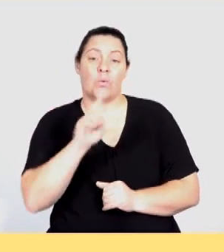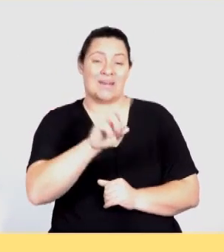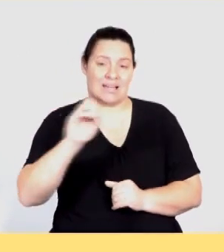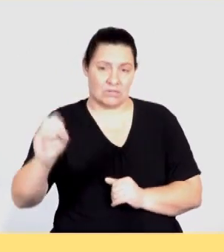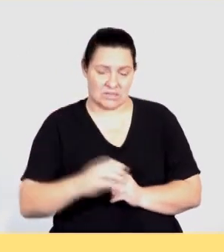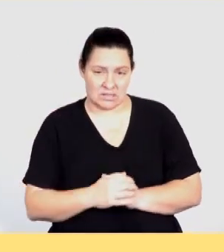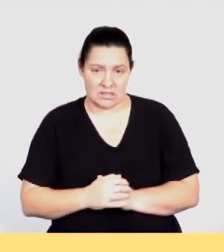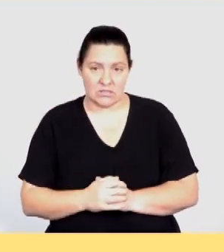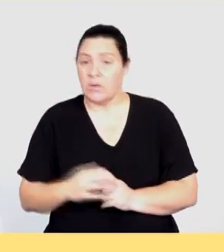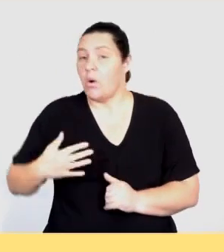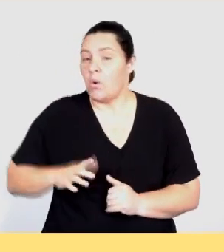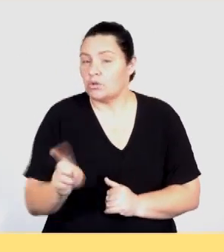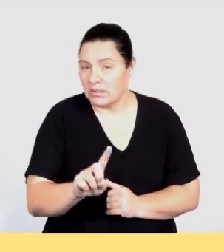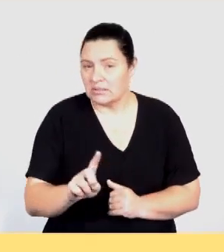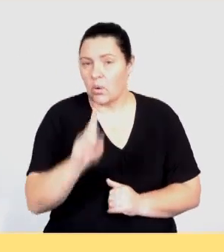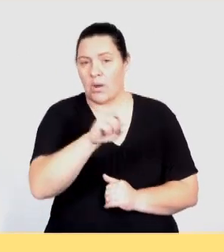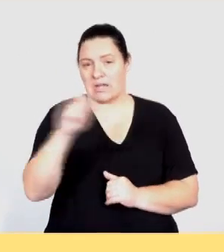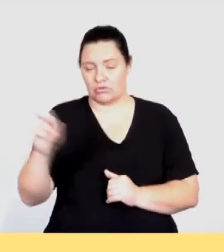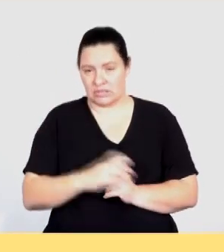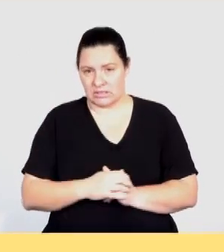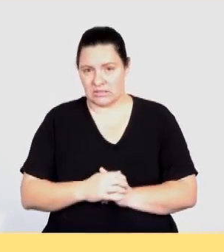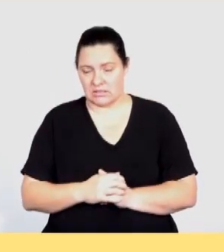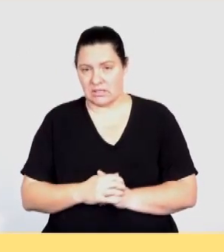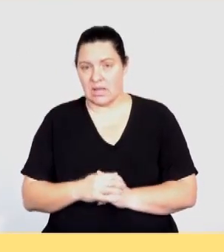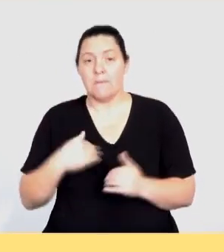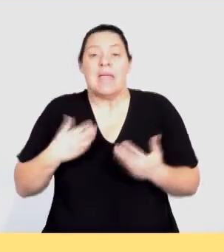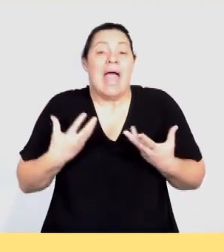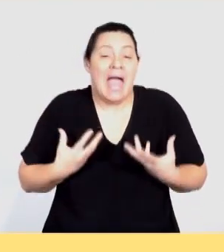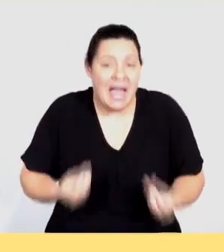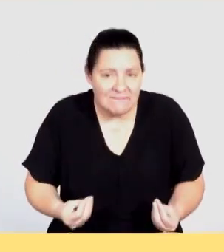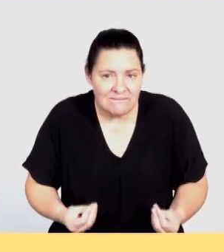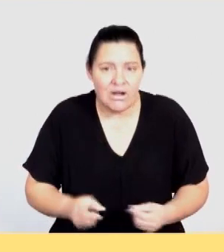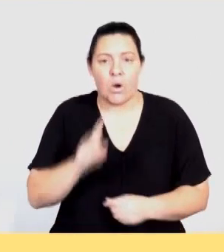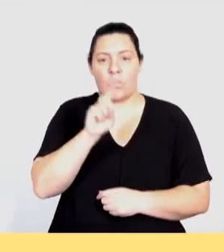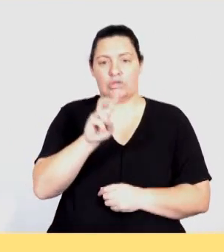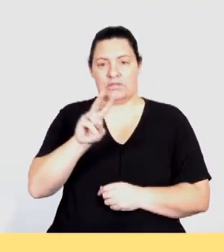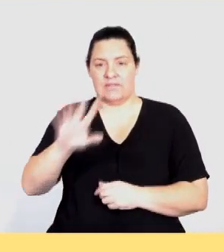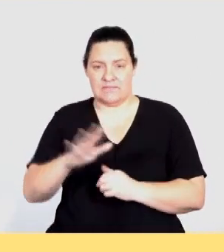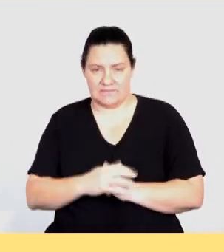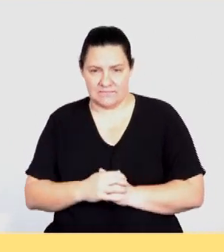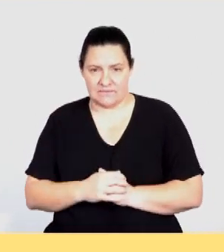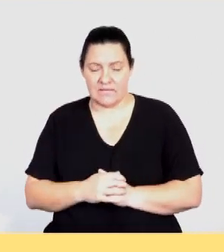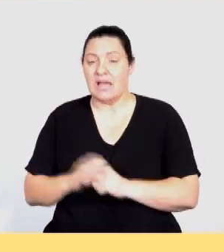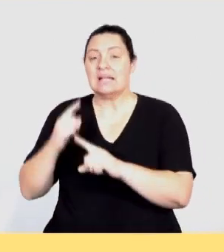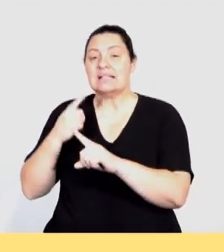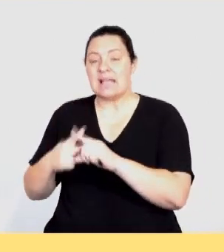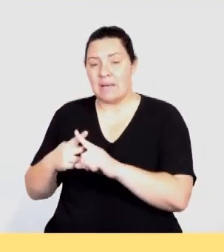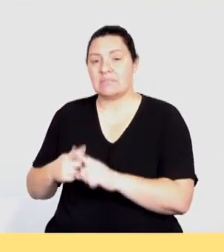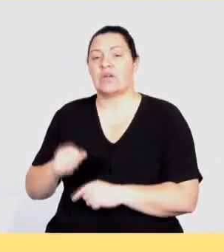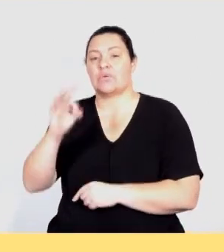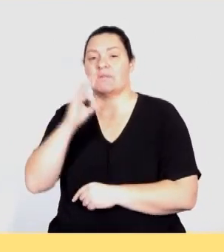3,050. We want the 100. So what I want is 100. What I have is